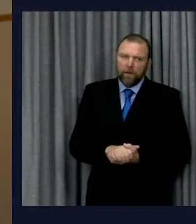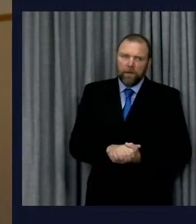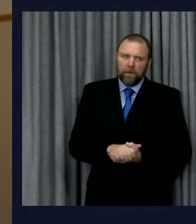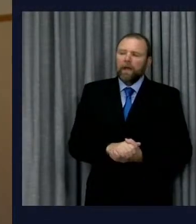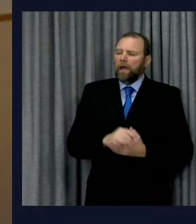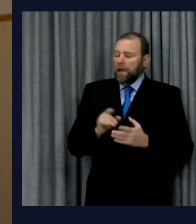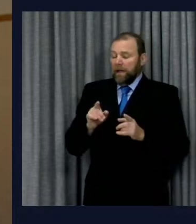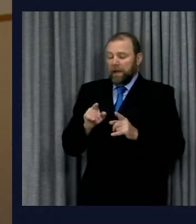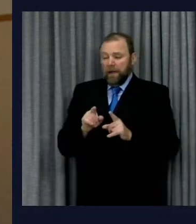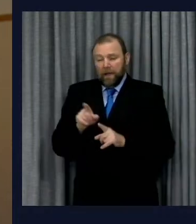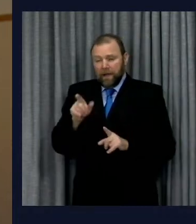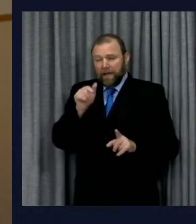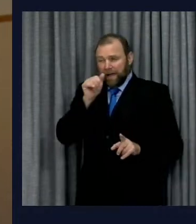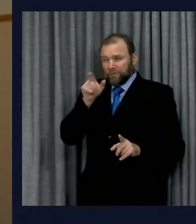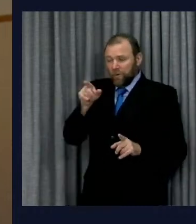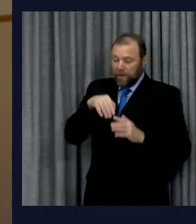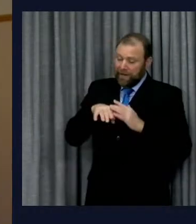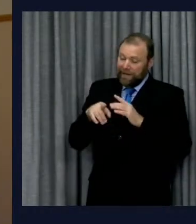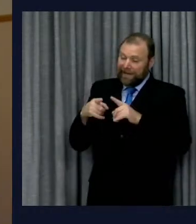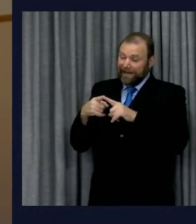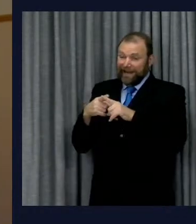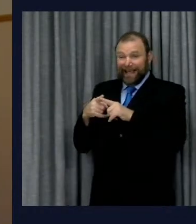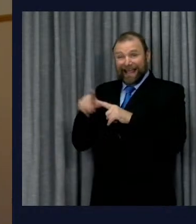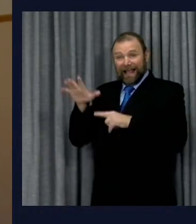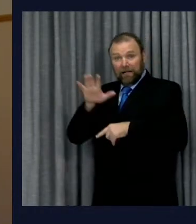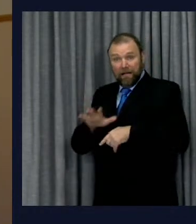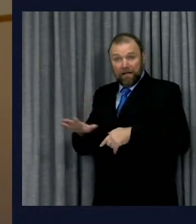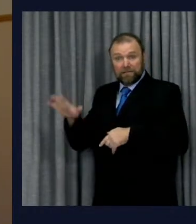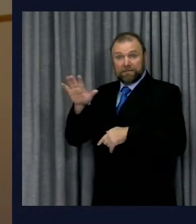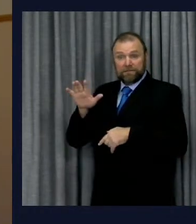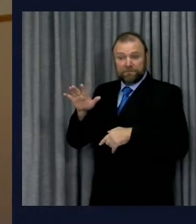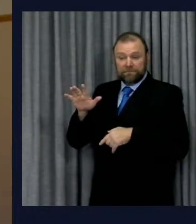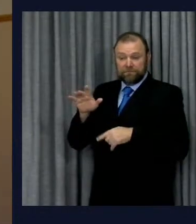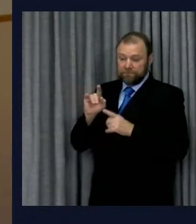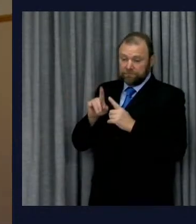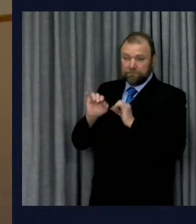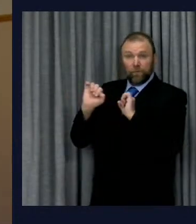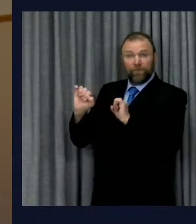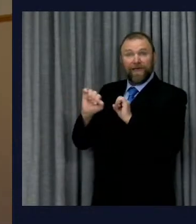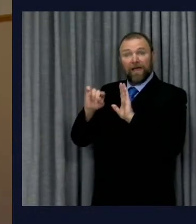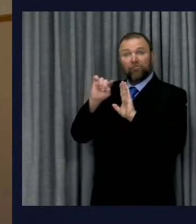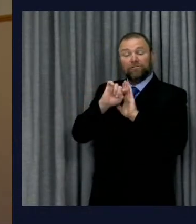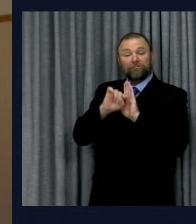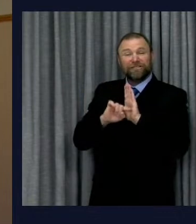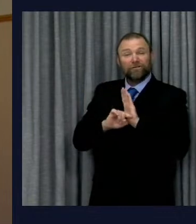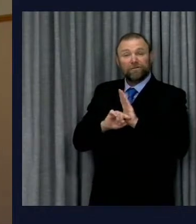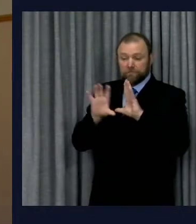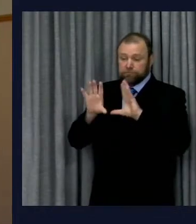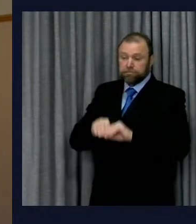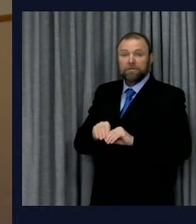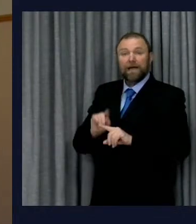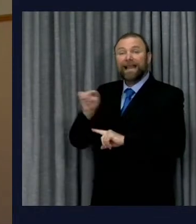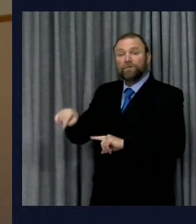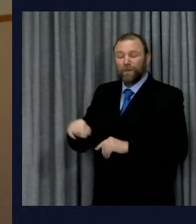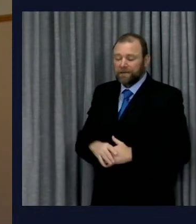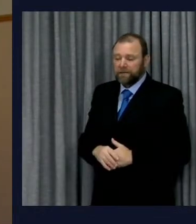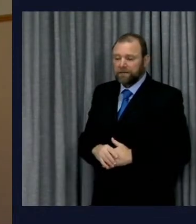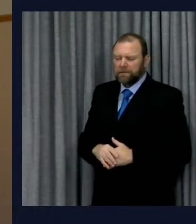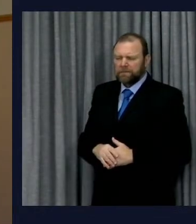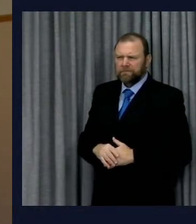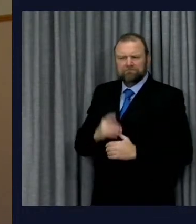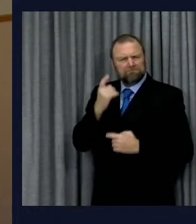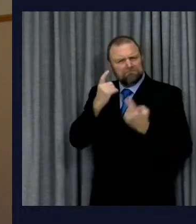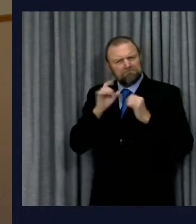As you know, in England, most restrictions come to an end next week. Presumably the UK government is acting on the